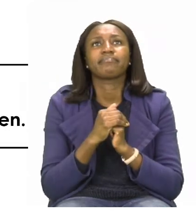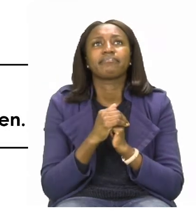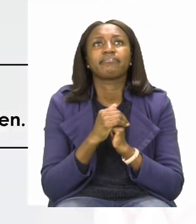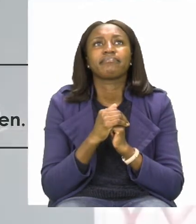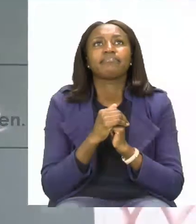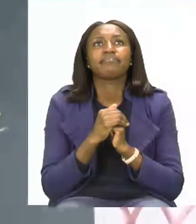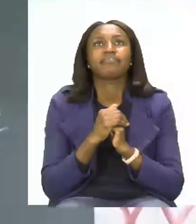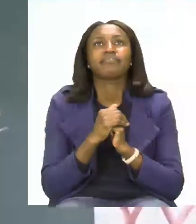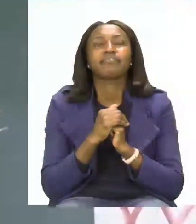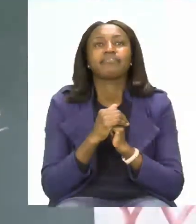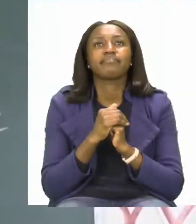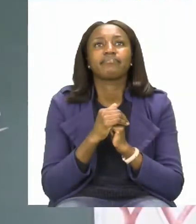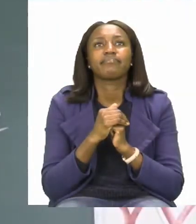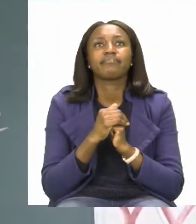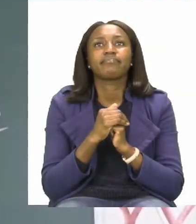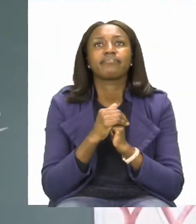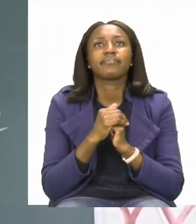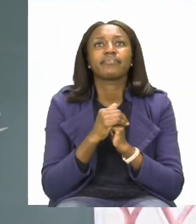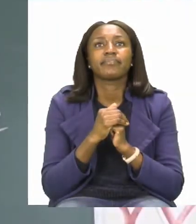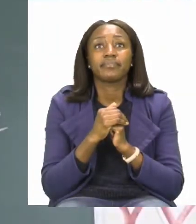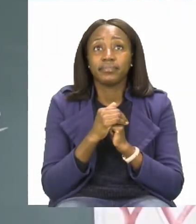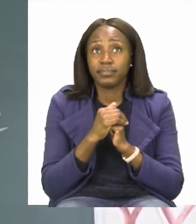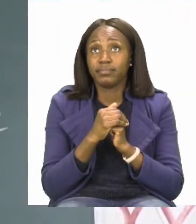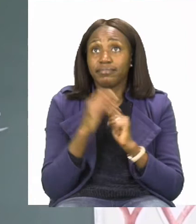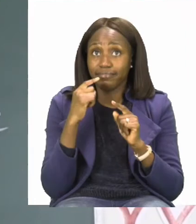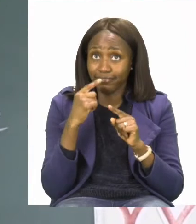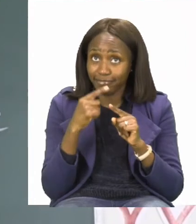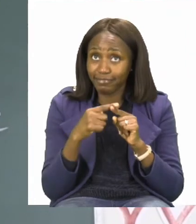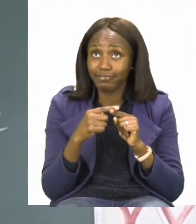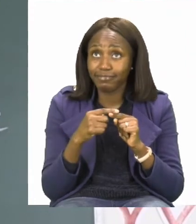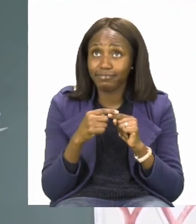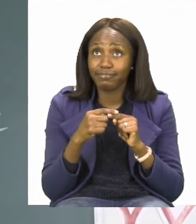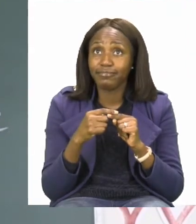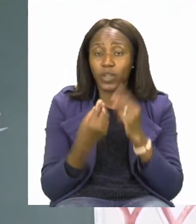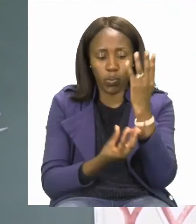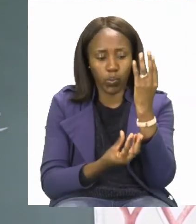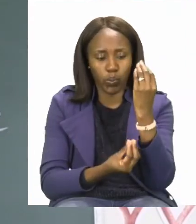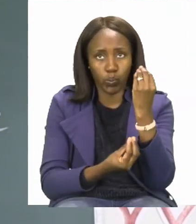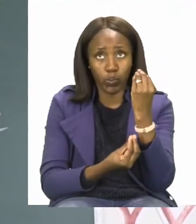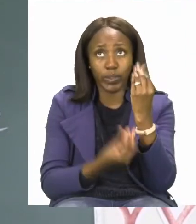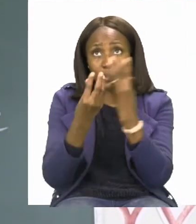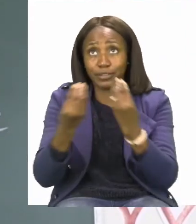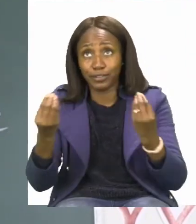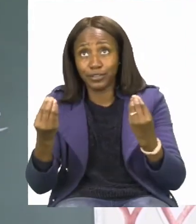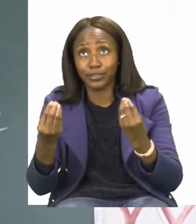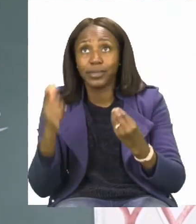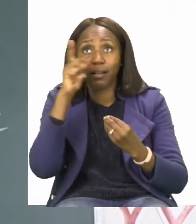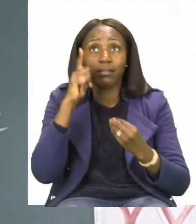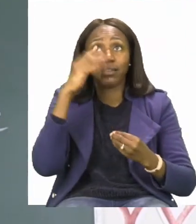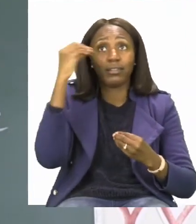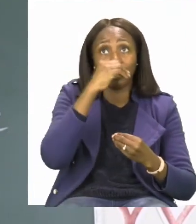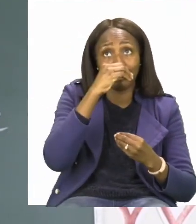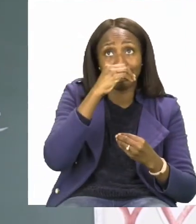say, the children had lunch in the kitchen, the past